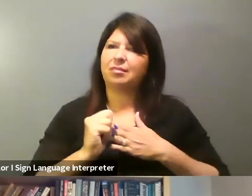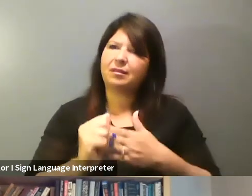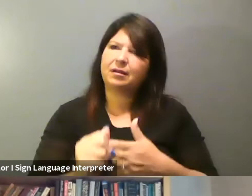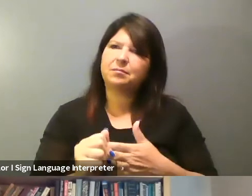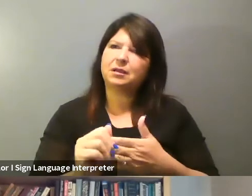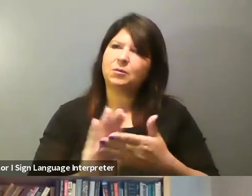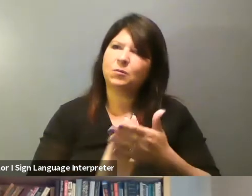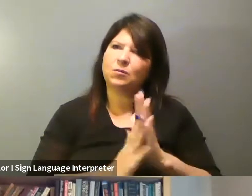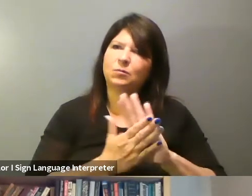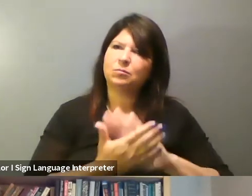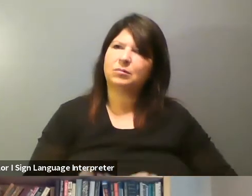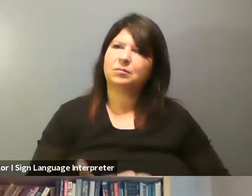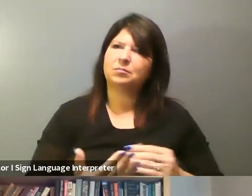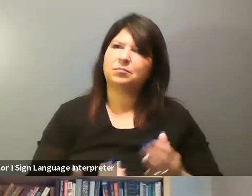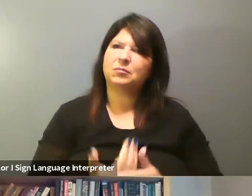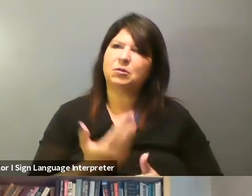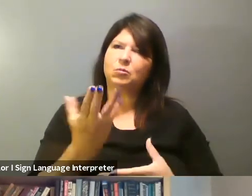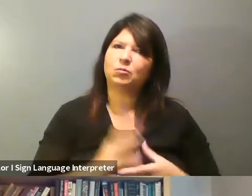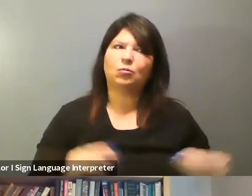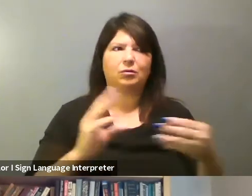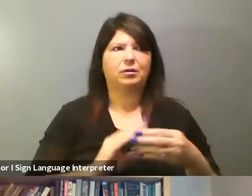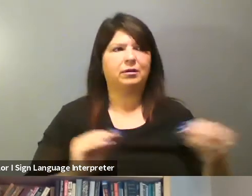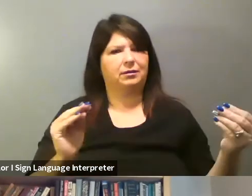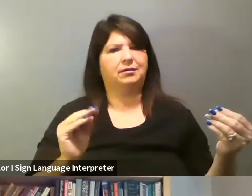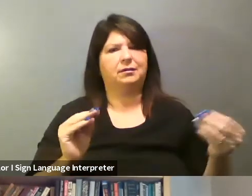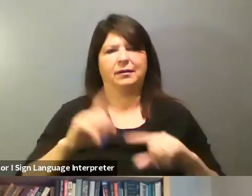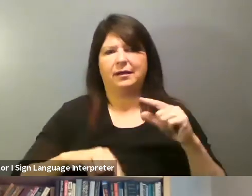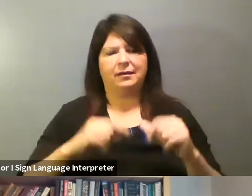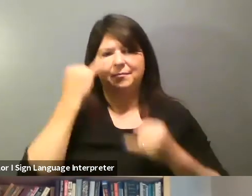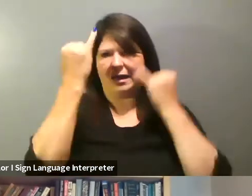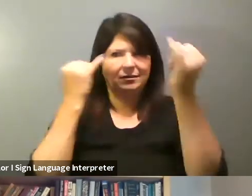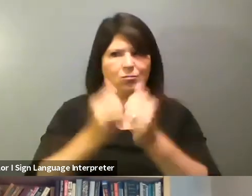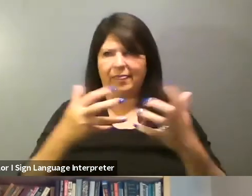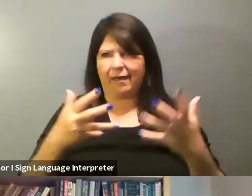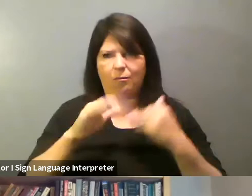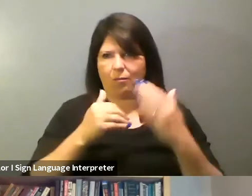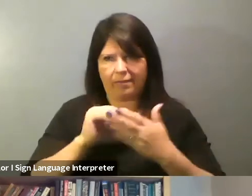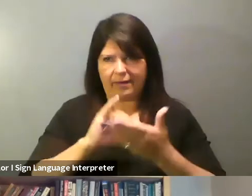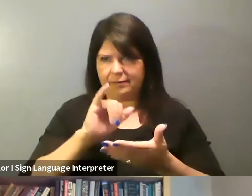I mean, I can't really imagine it without the archives. Exactly. But